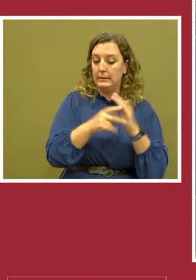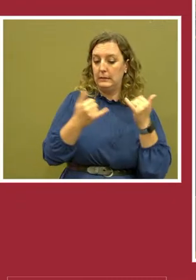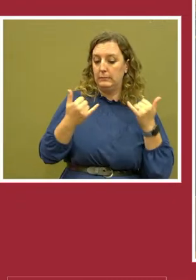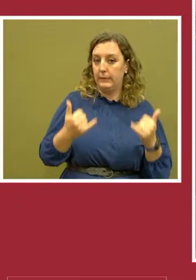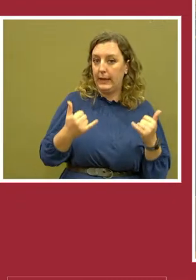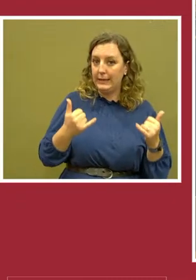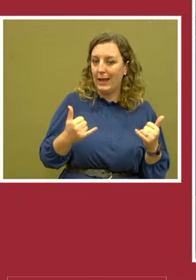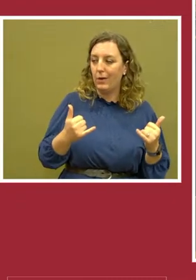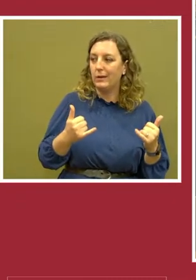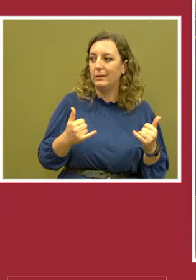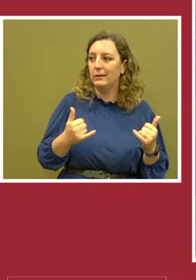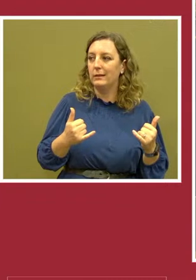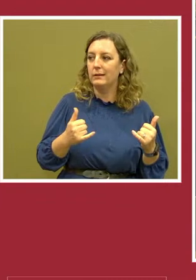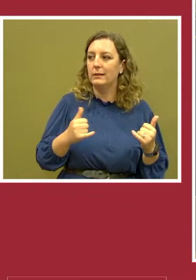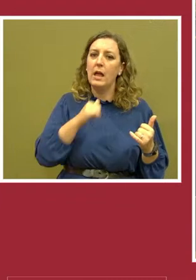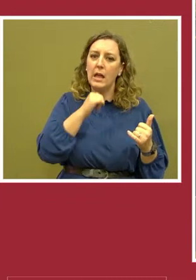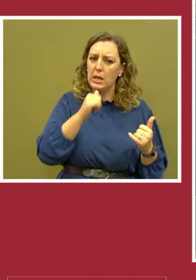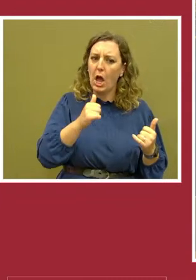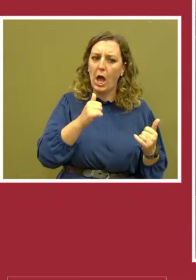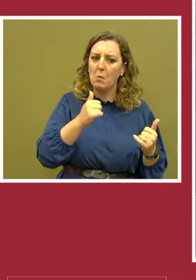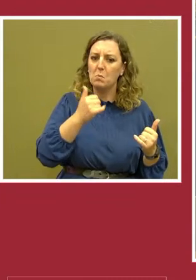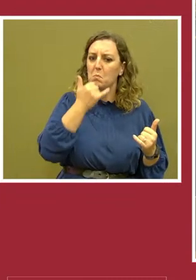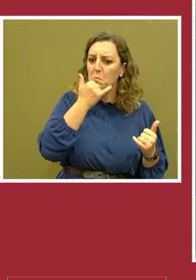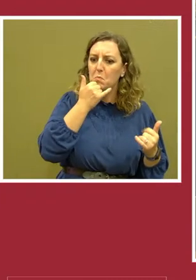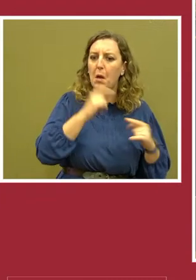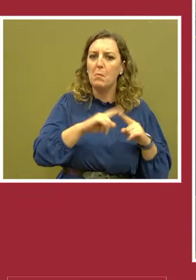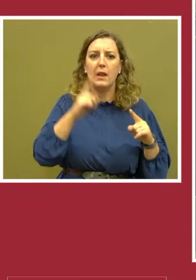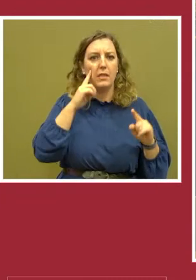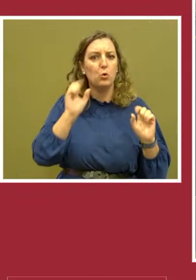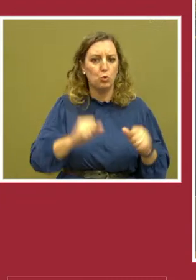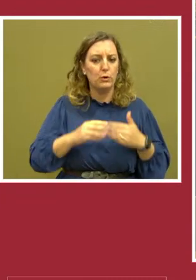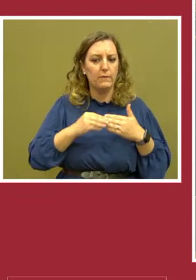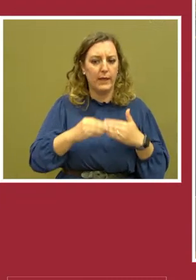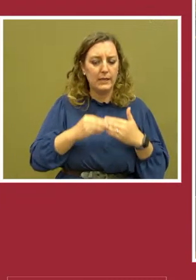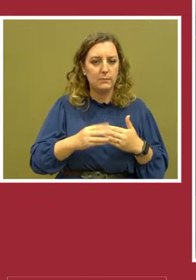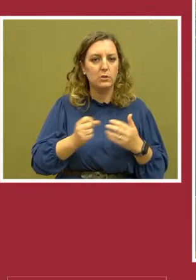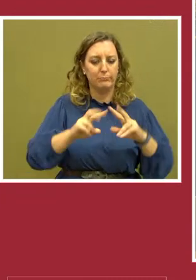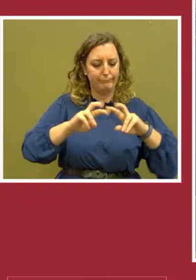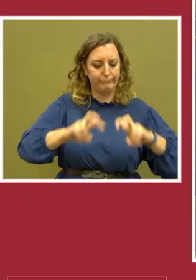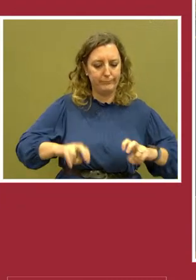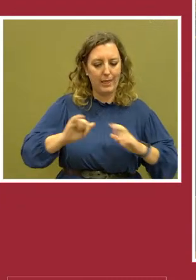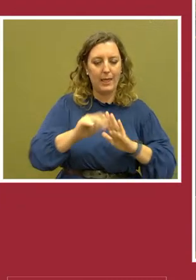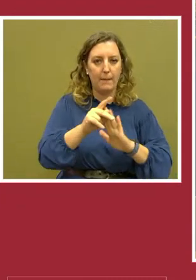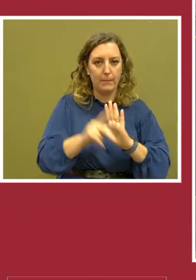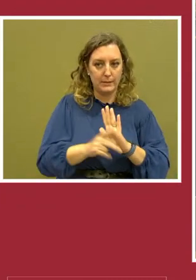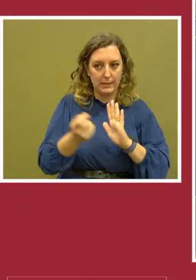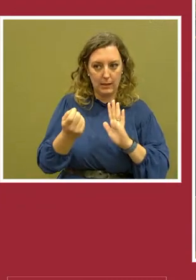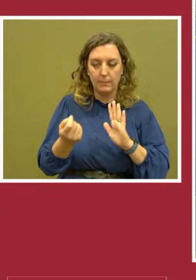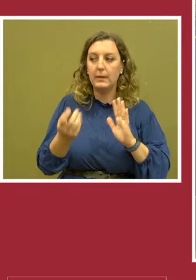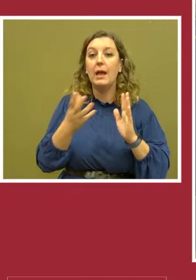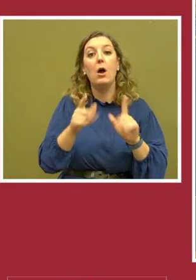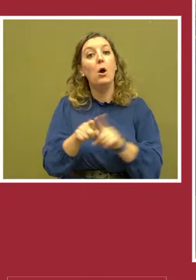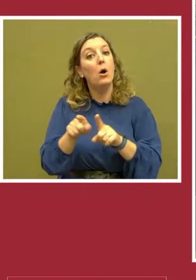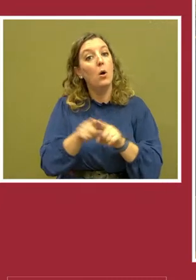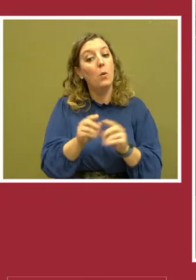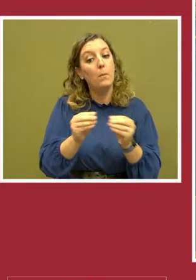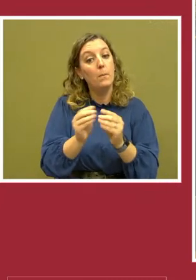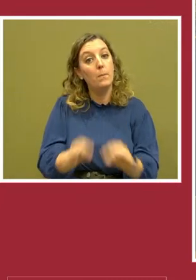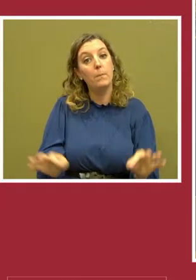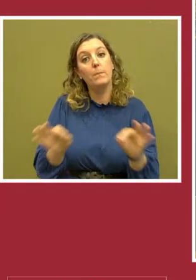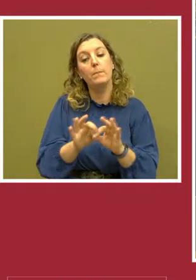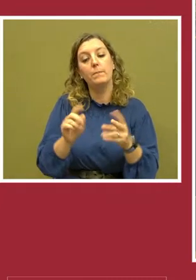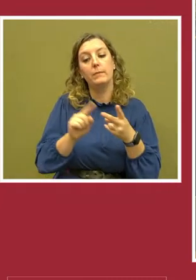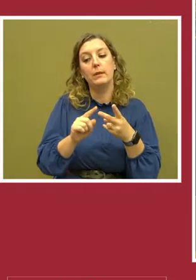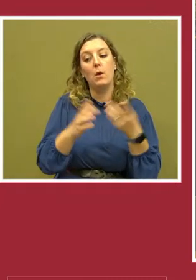now is not necessarily flawed, but I think we could use some flexibility in it, and so we're going to be digging into that policy a little bit. And more importantly,